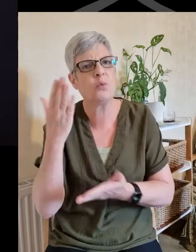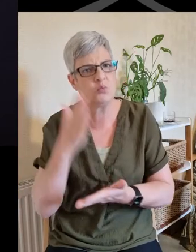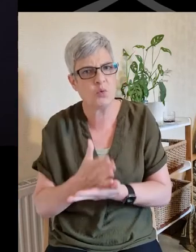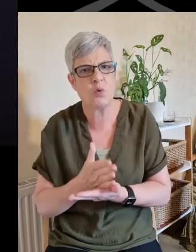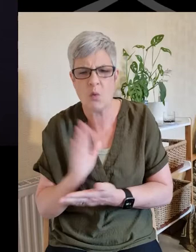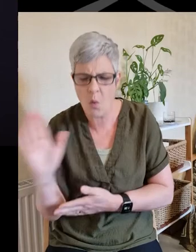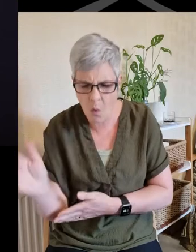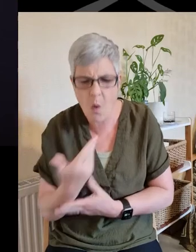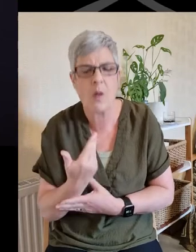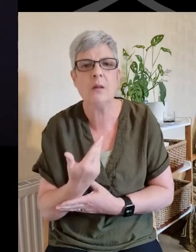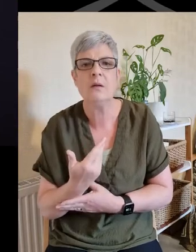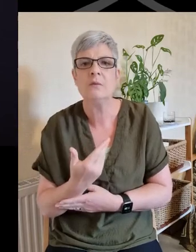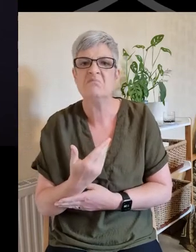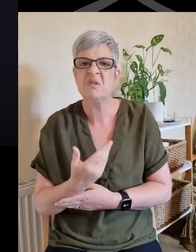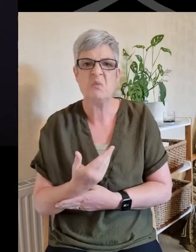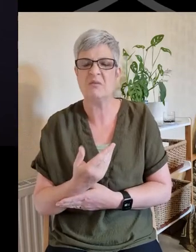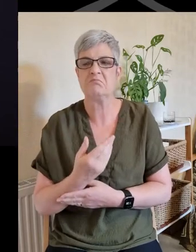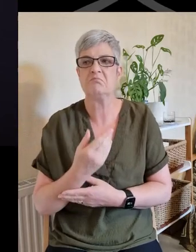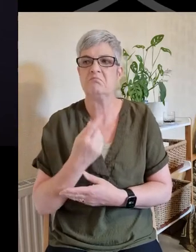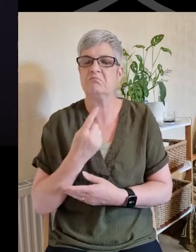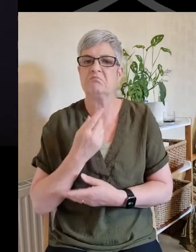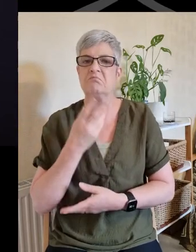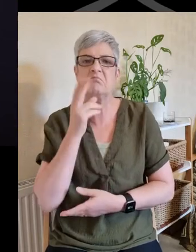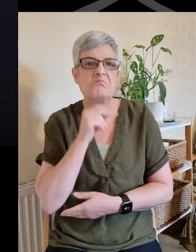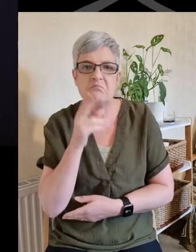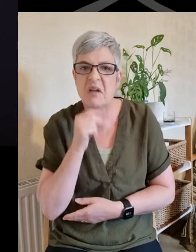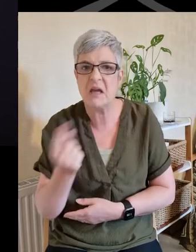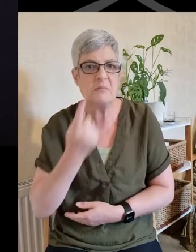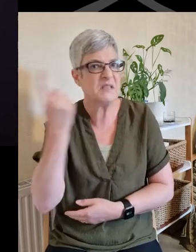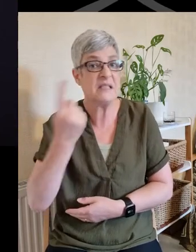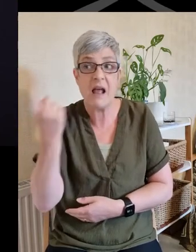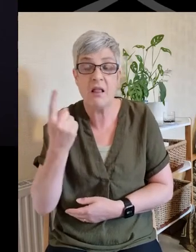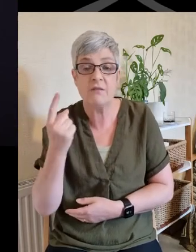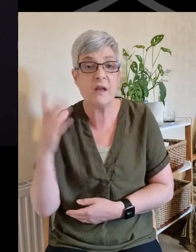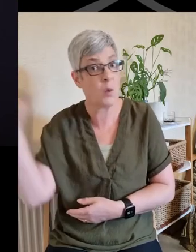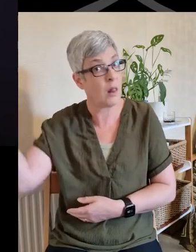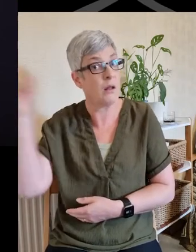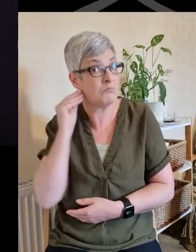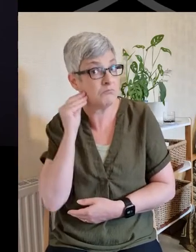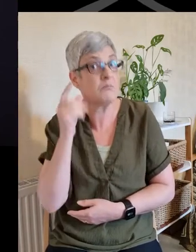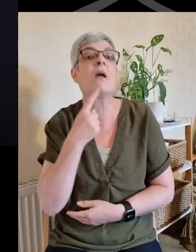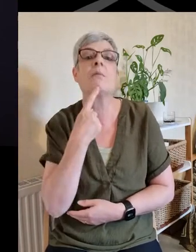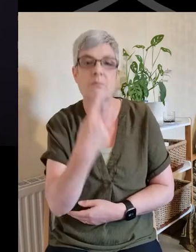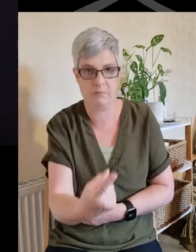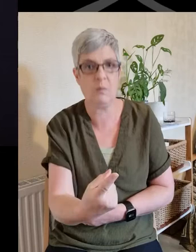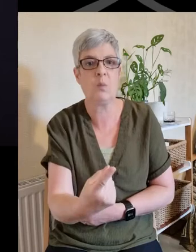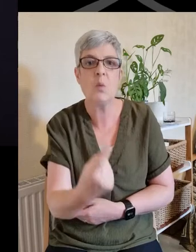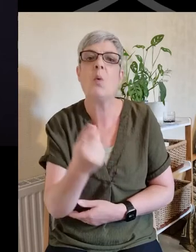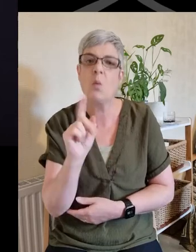He will not speak on his own. He will speak only what he hears, and he will tell you what is yet to come.